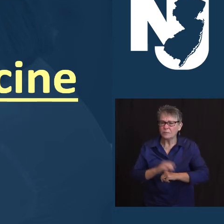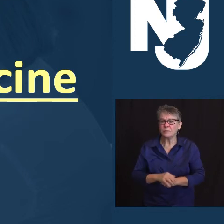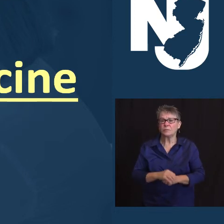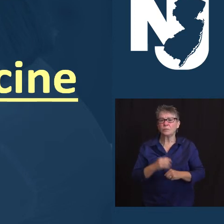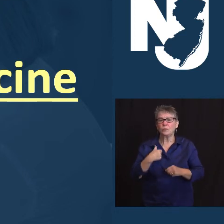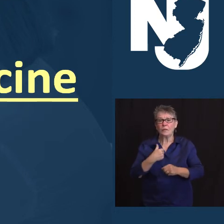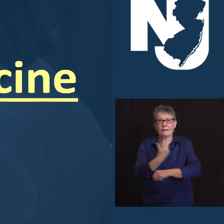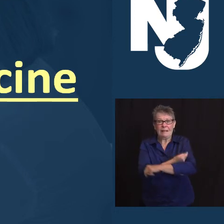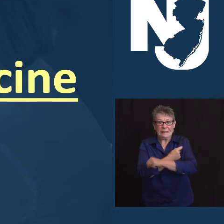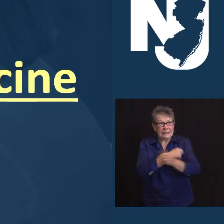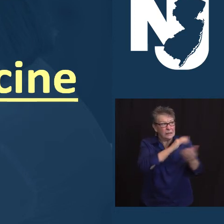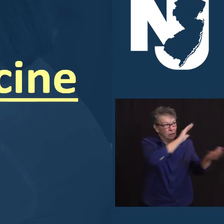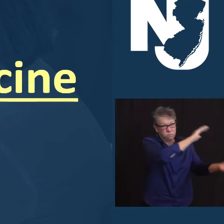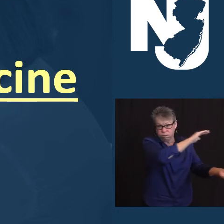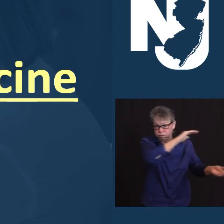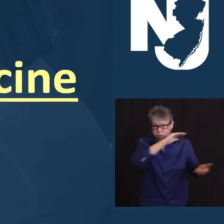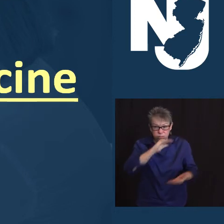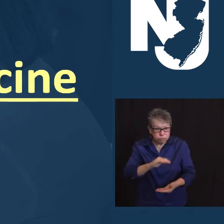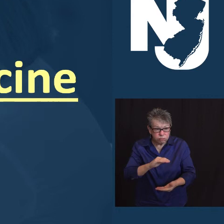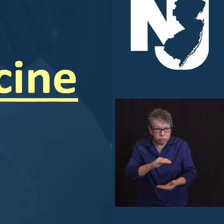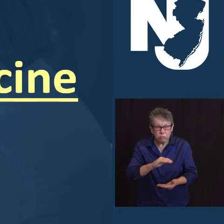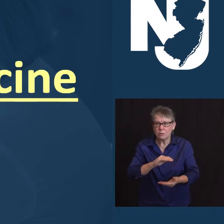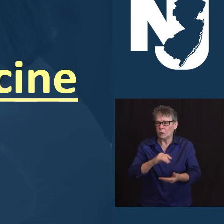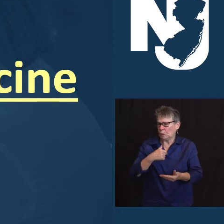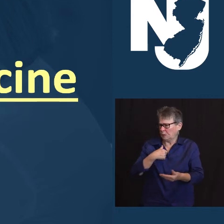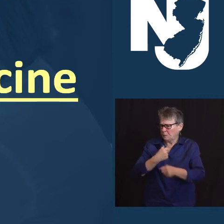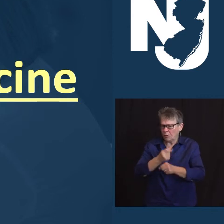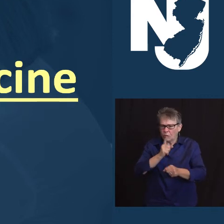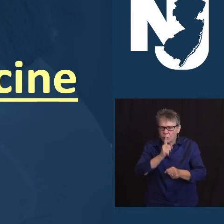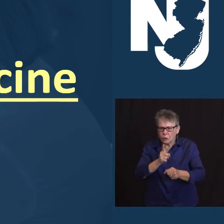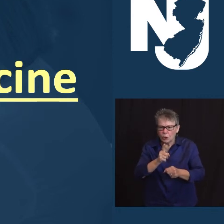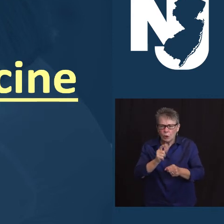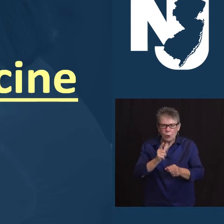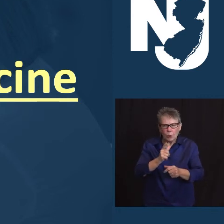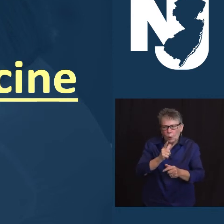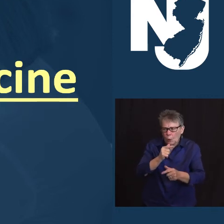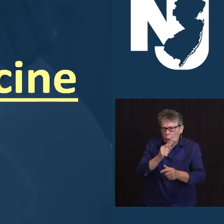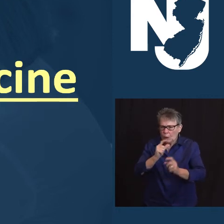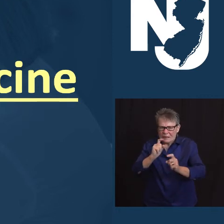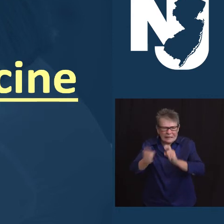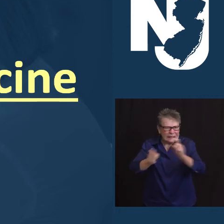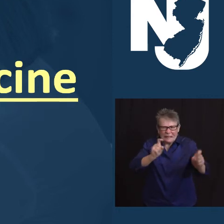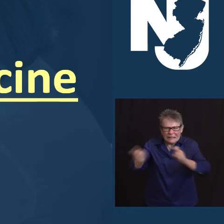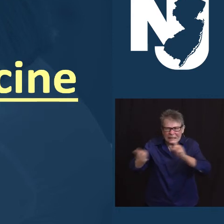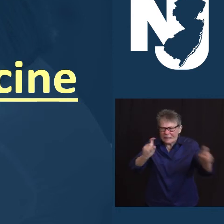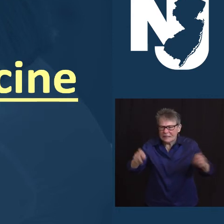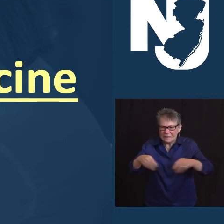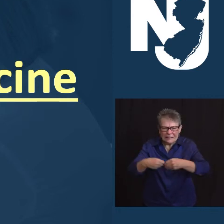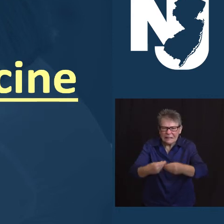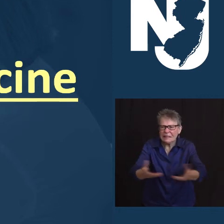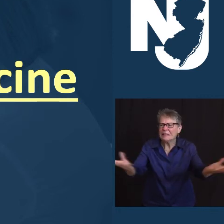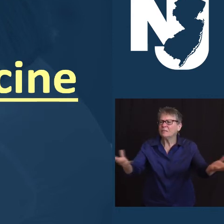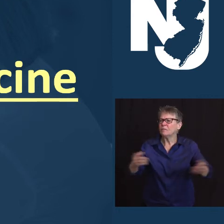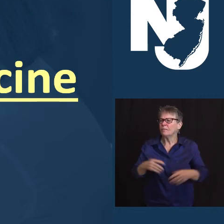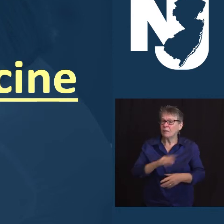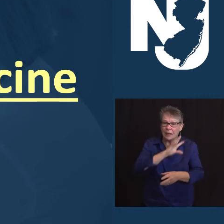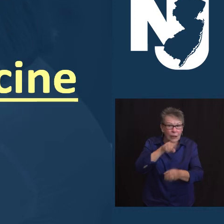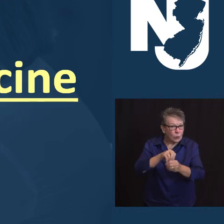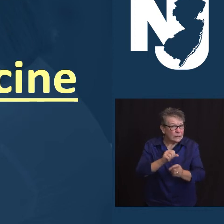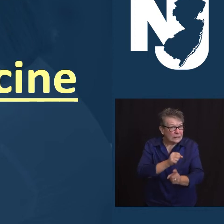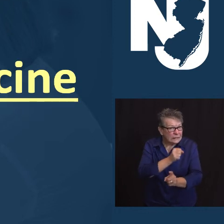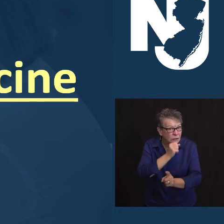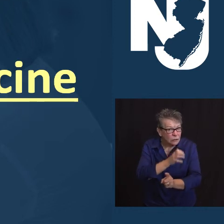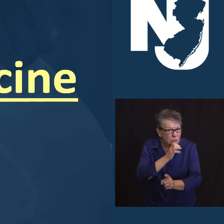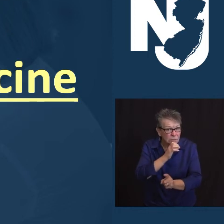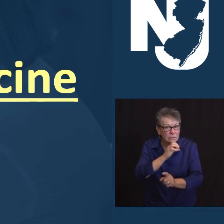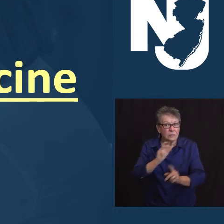vaccine, those currently eligible, including our seniors. And it also shows the increased rates of vaccinations by CVS